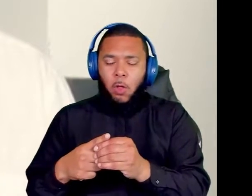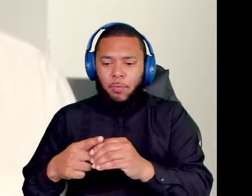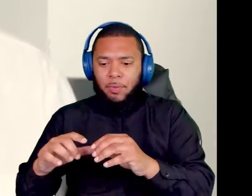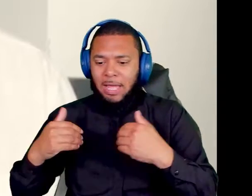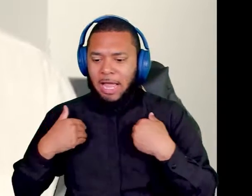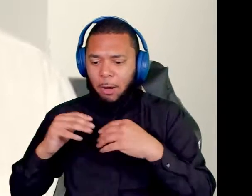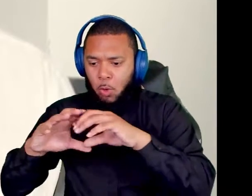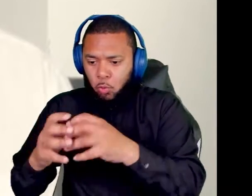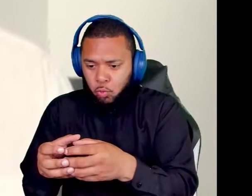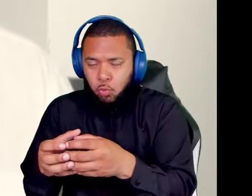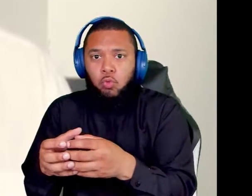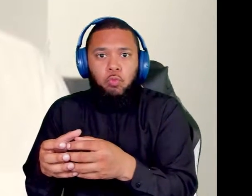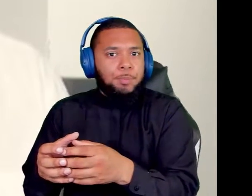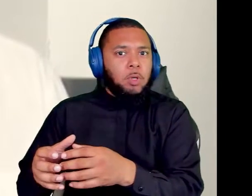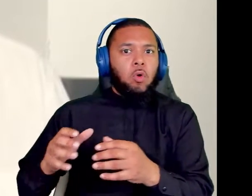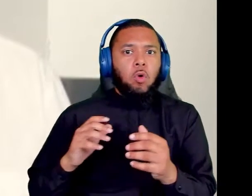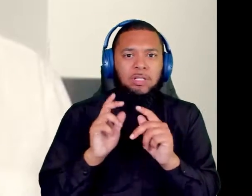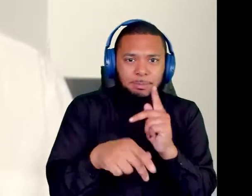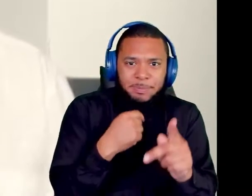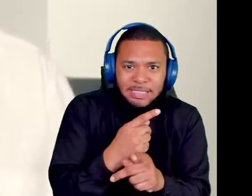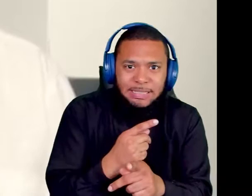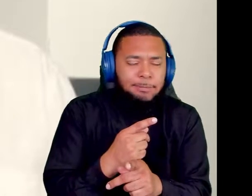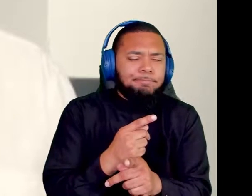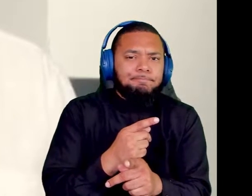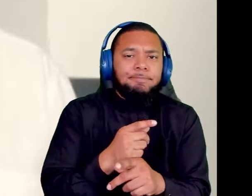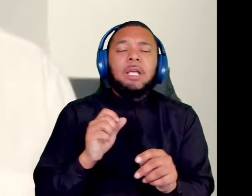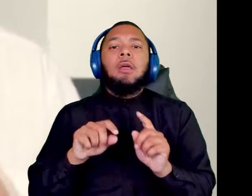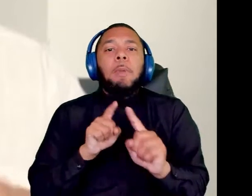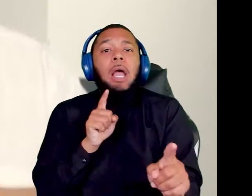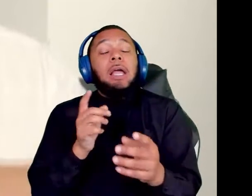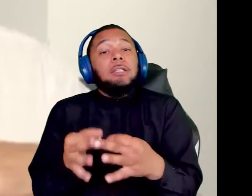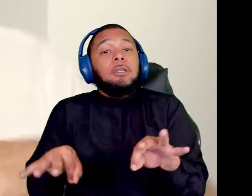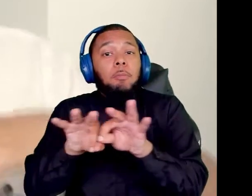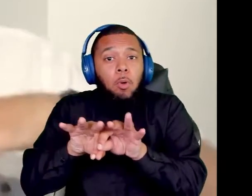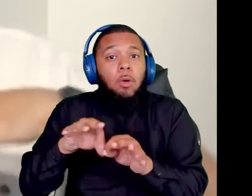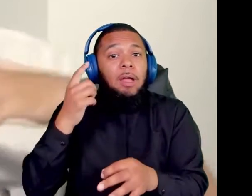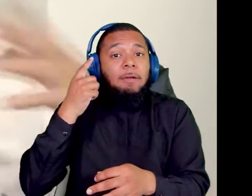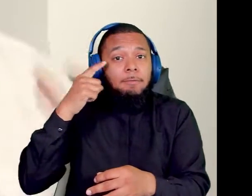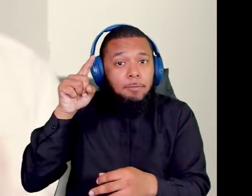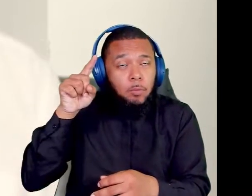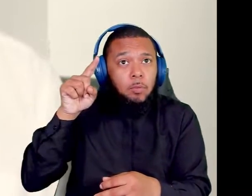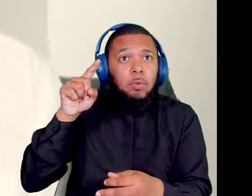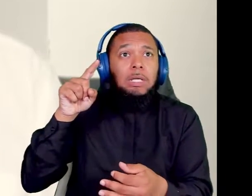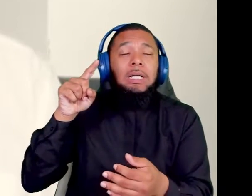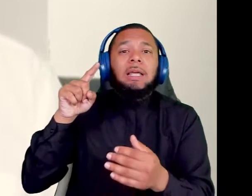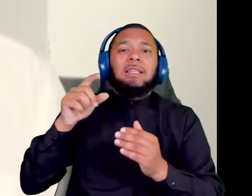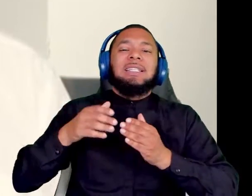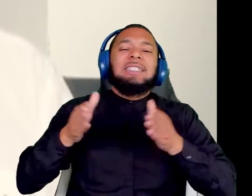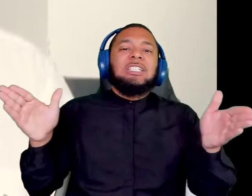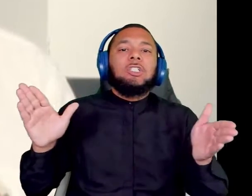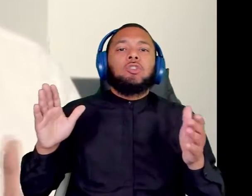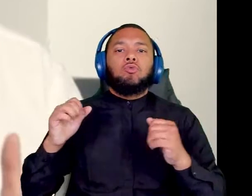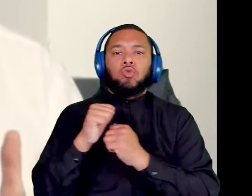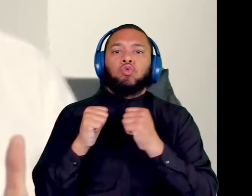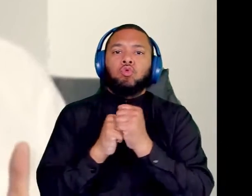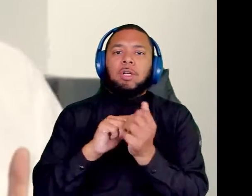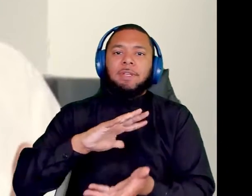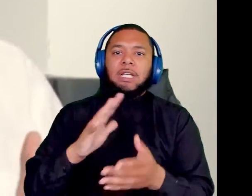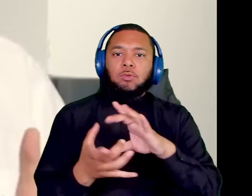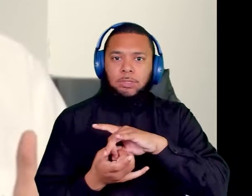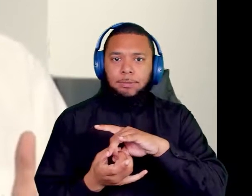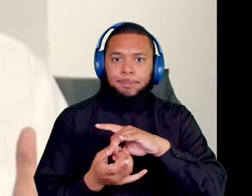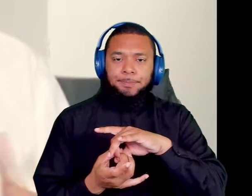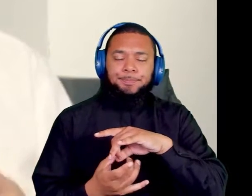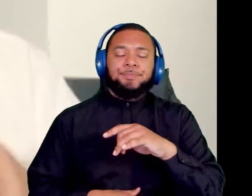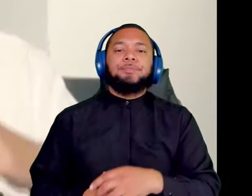individual species. However, it is important whenever we're talking about kind of the general structure of an ecosystem. Think of an